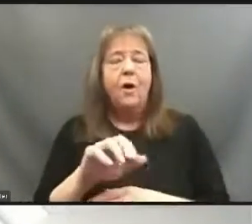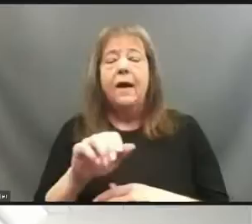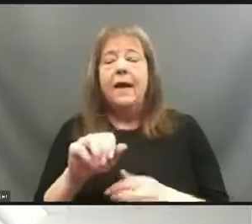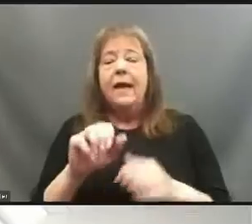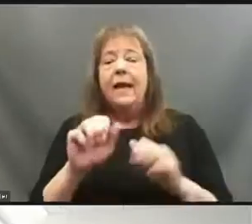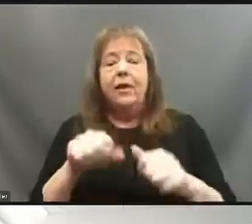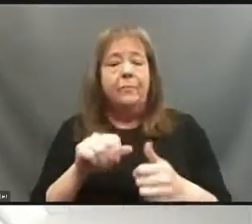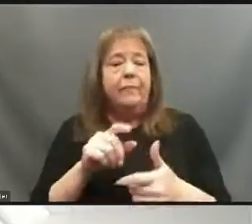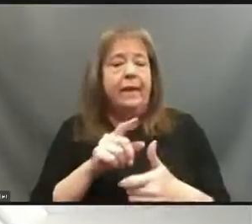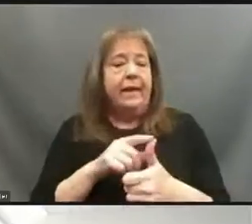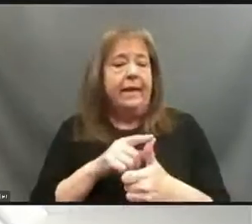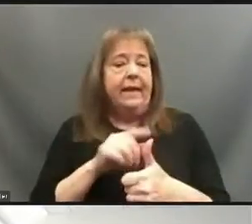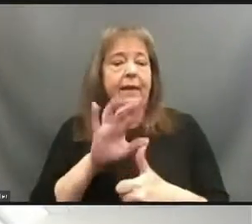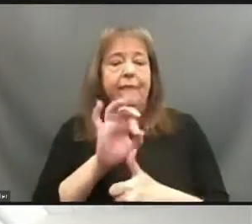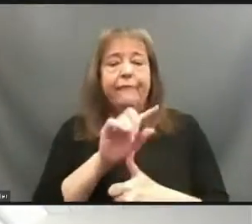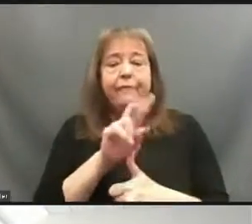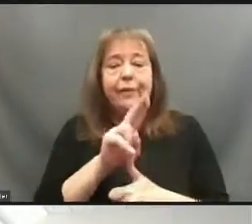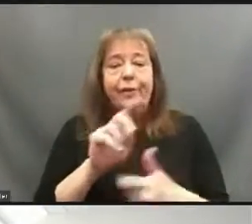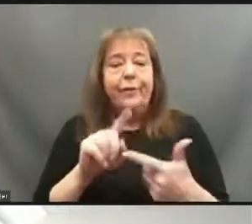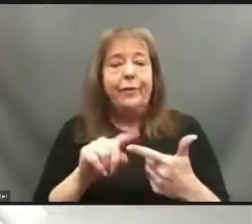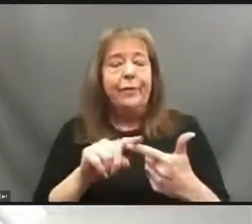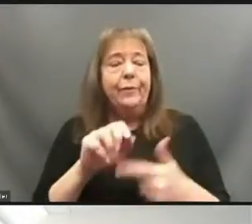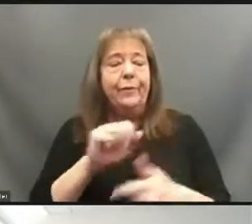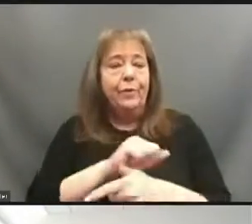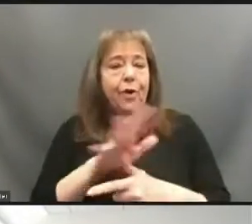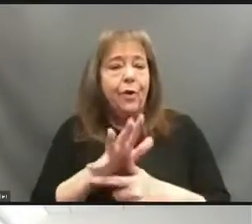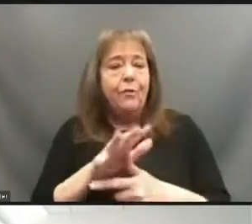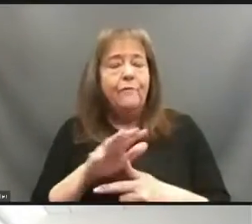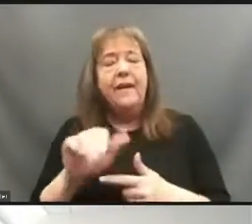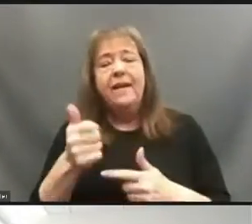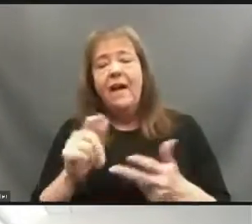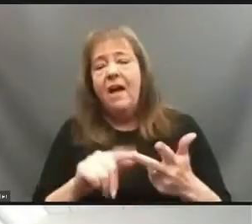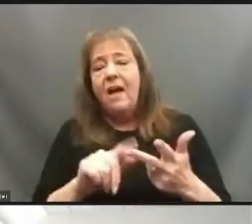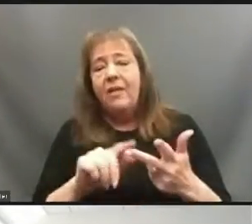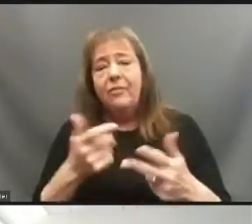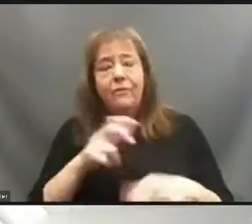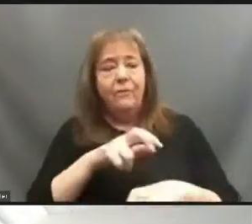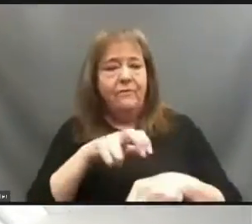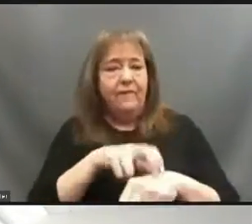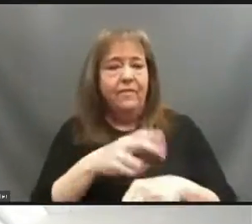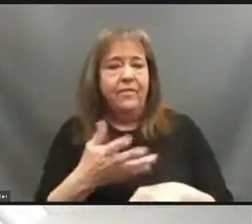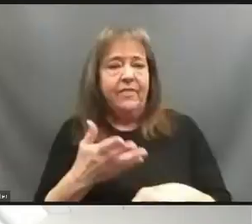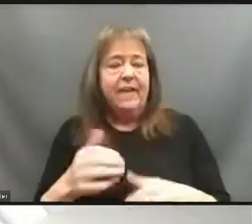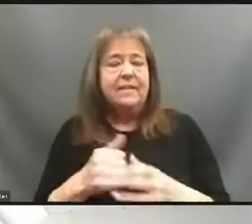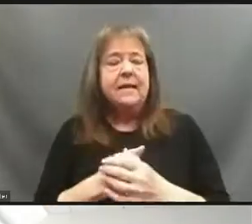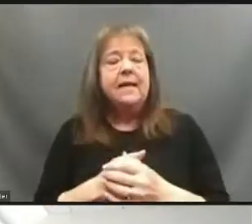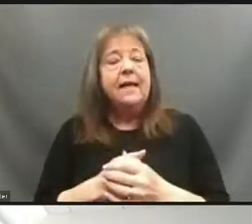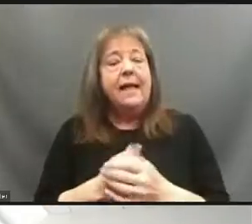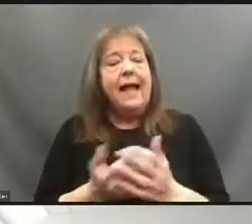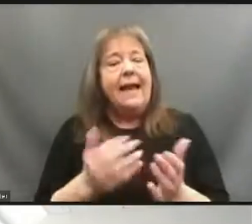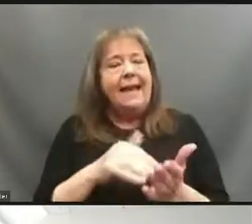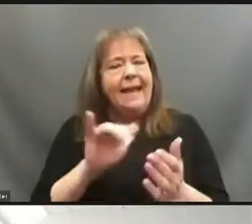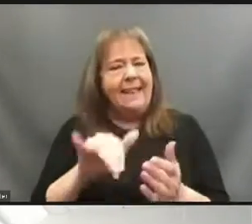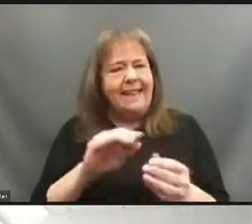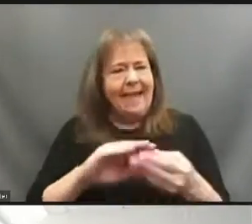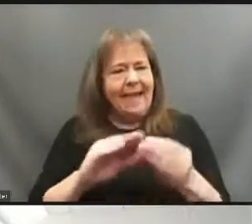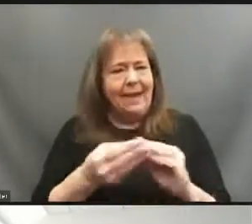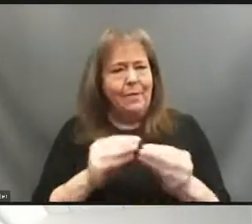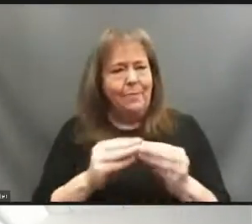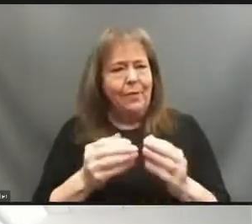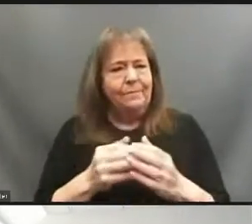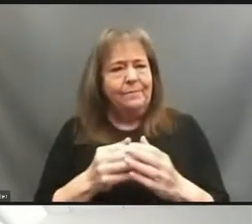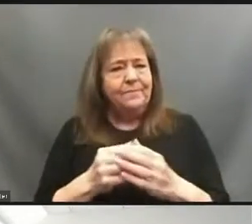influenza, COVID, or other infectious agents causing their symptomatology. And again, that number